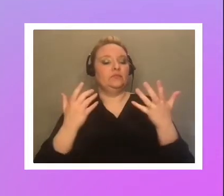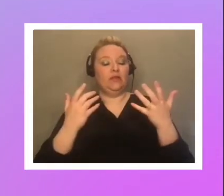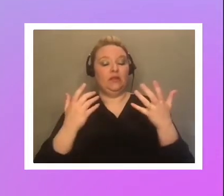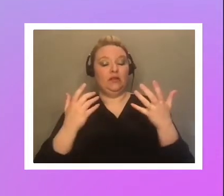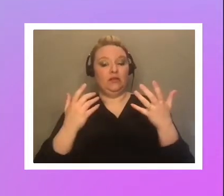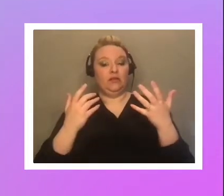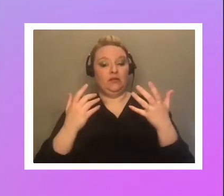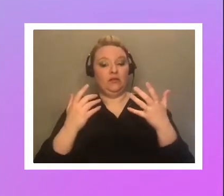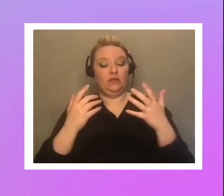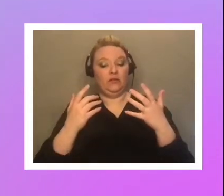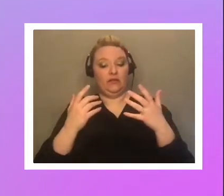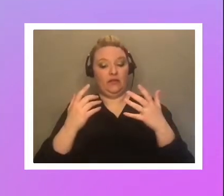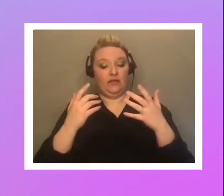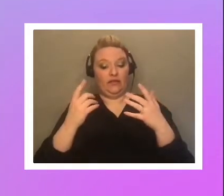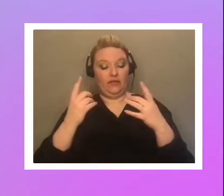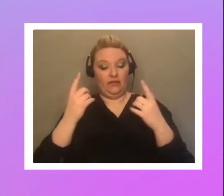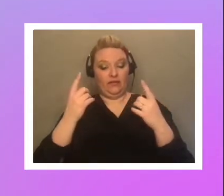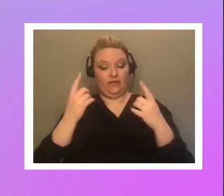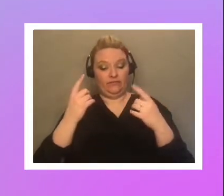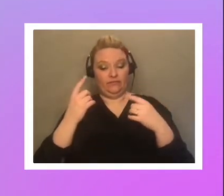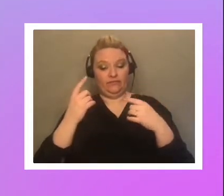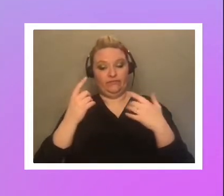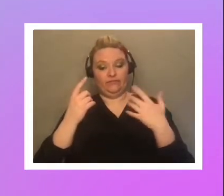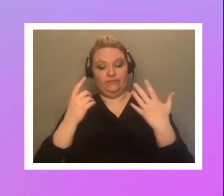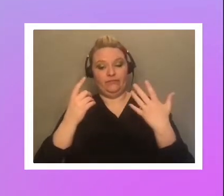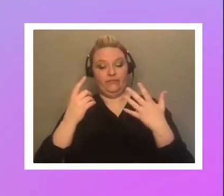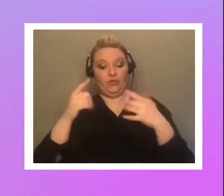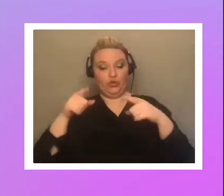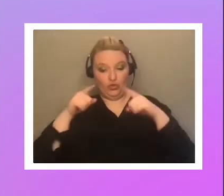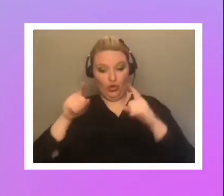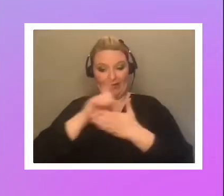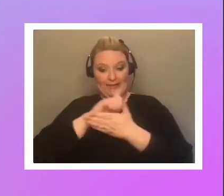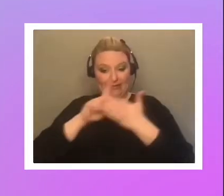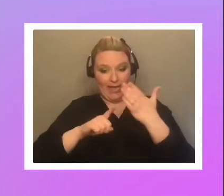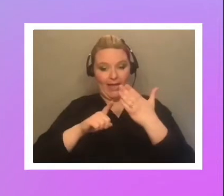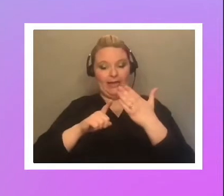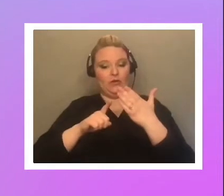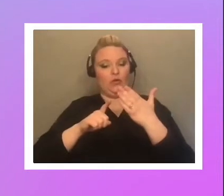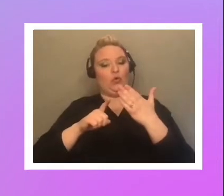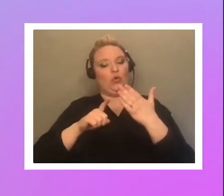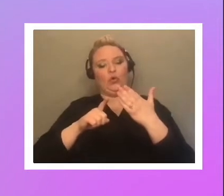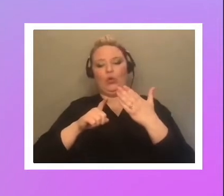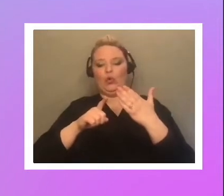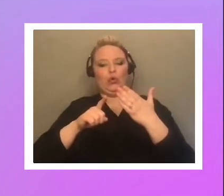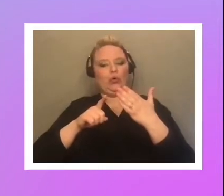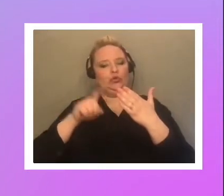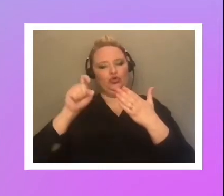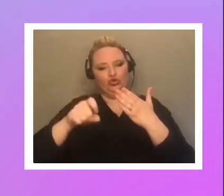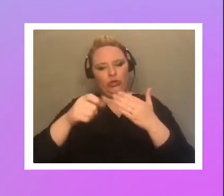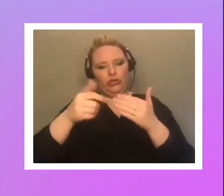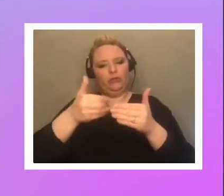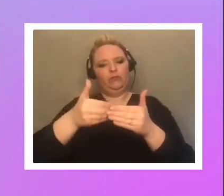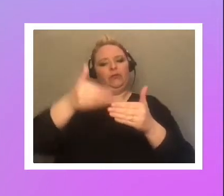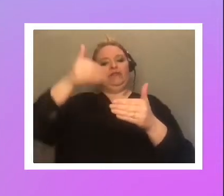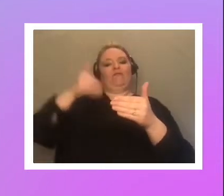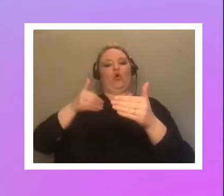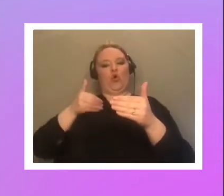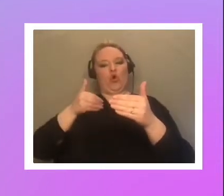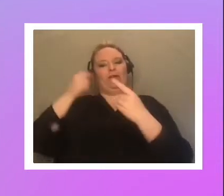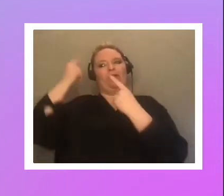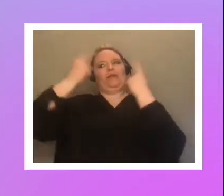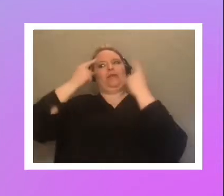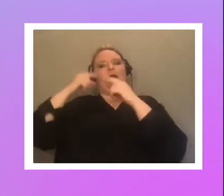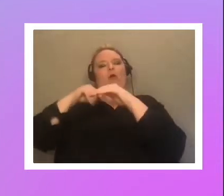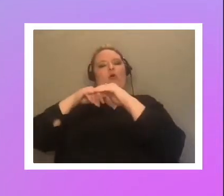about accessibility when you're in the design phase. Go way back before that